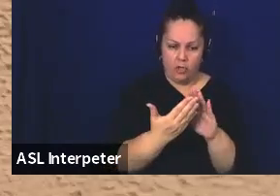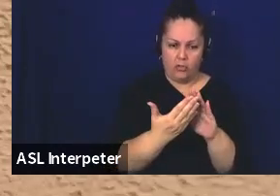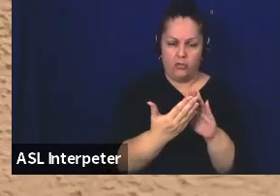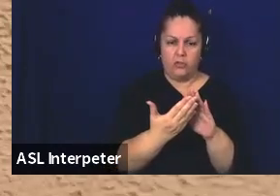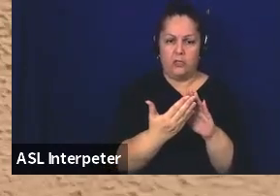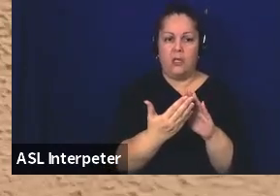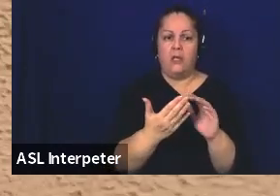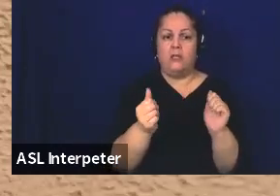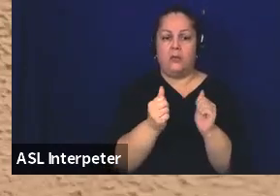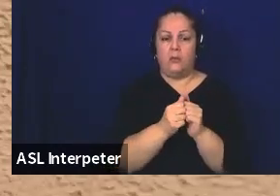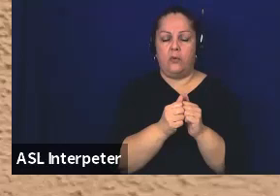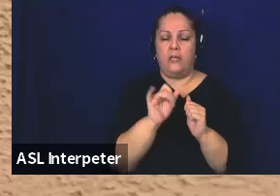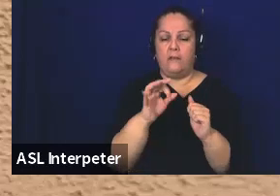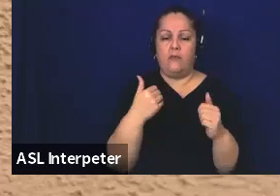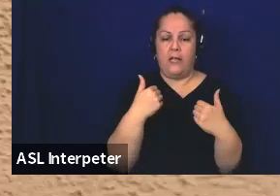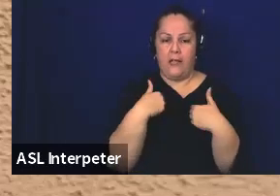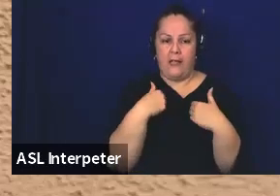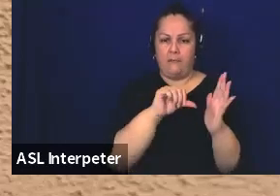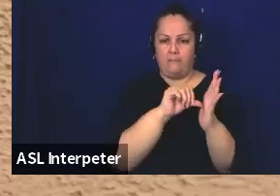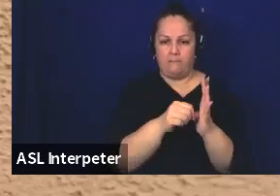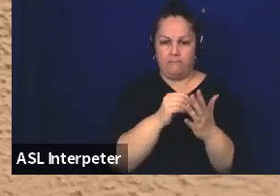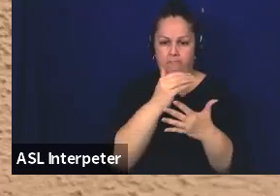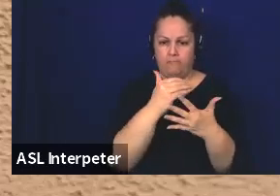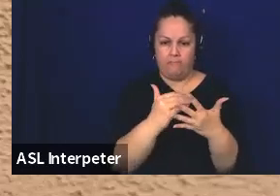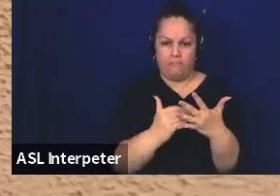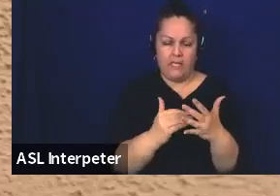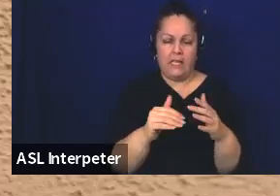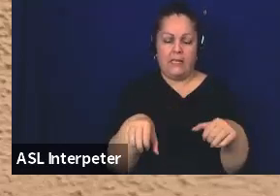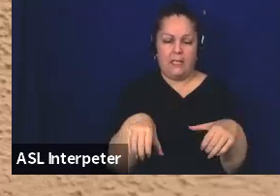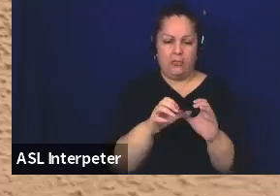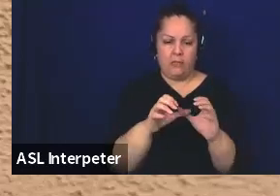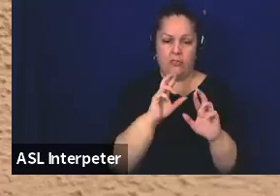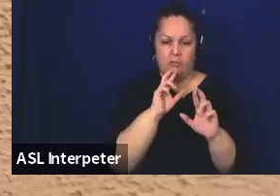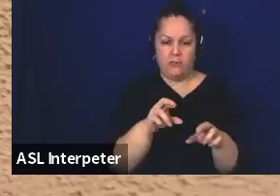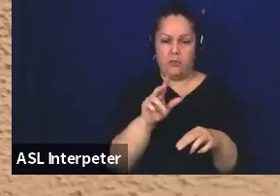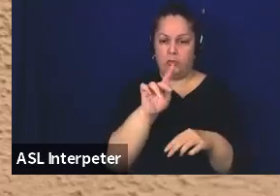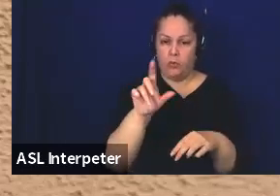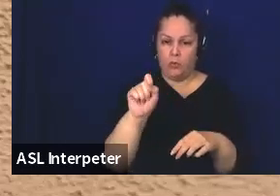that we have highlighted all of these crisis response tools and steps?